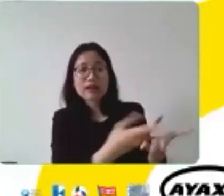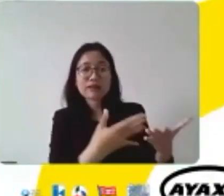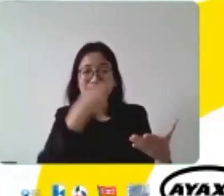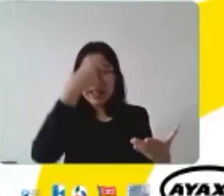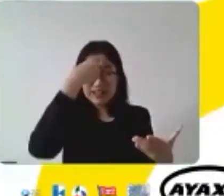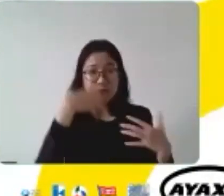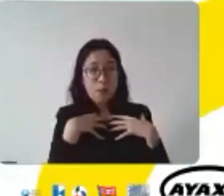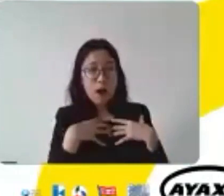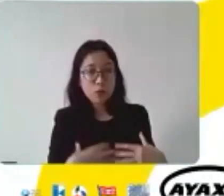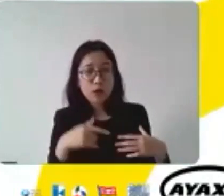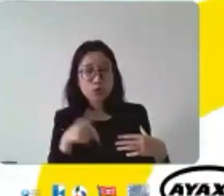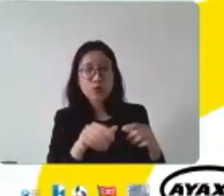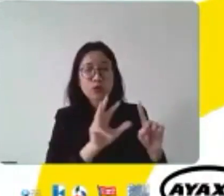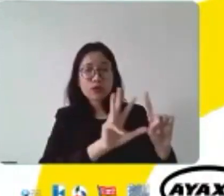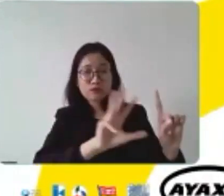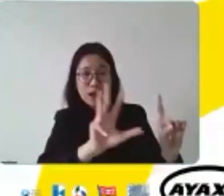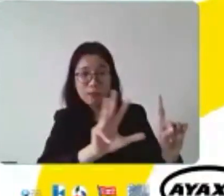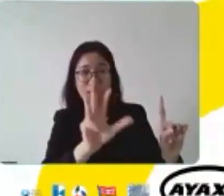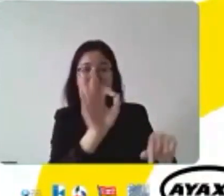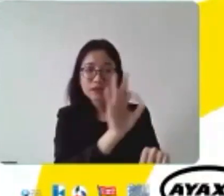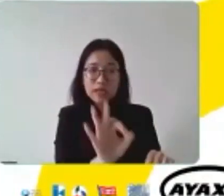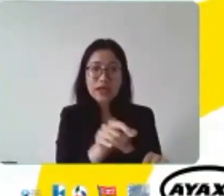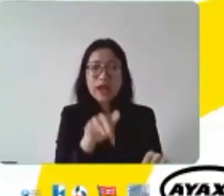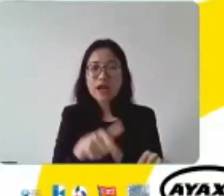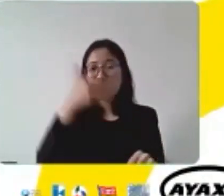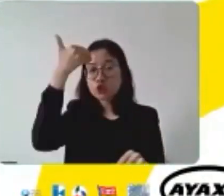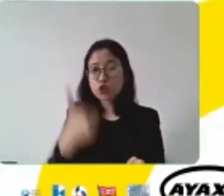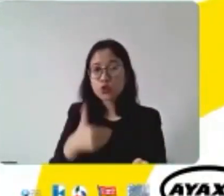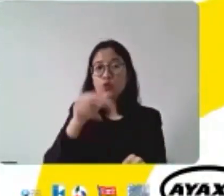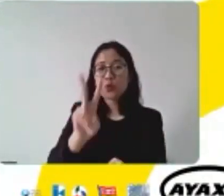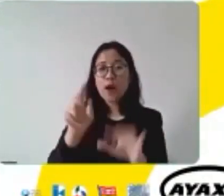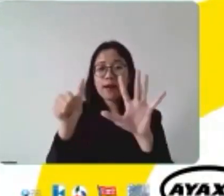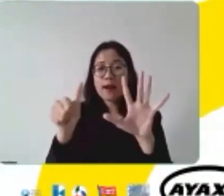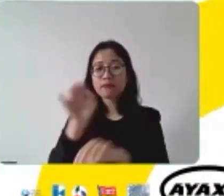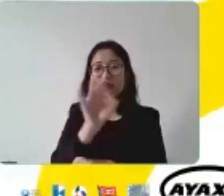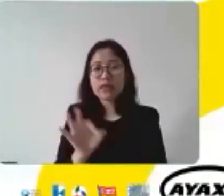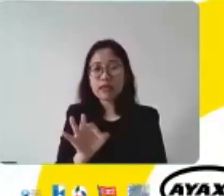20%. So a large proportion of the